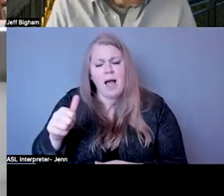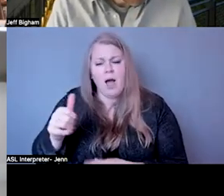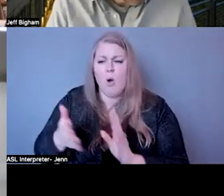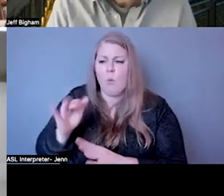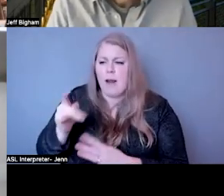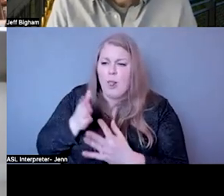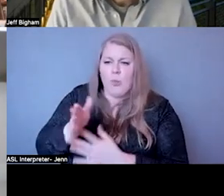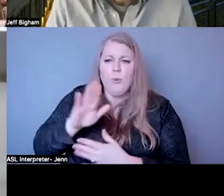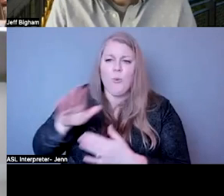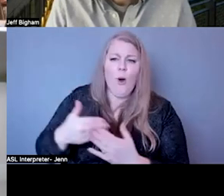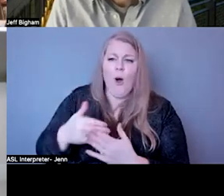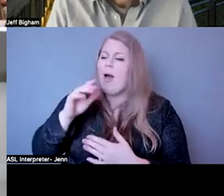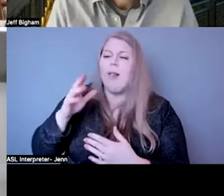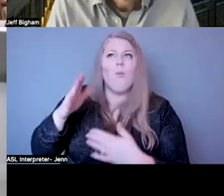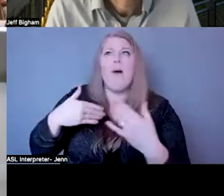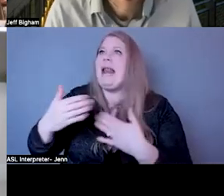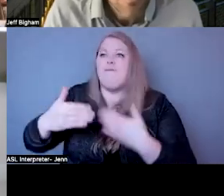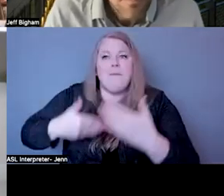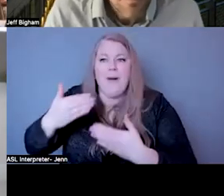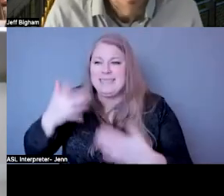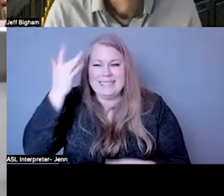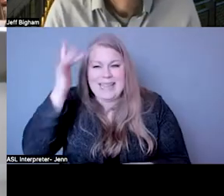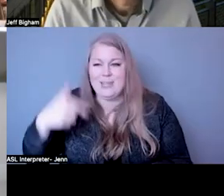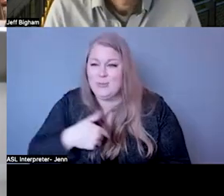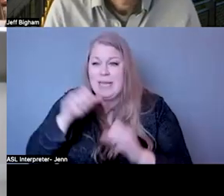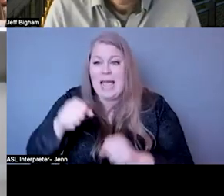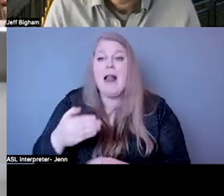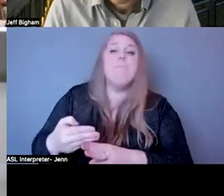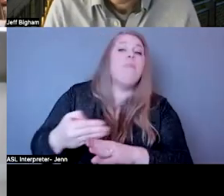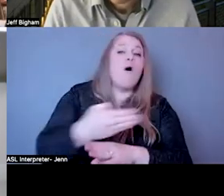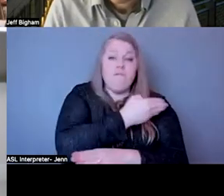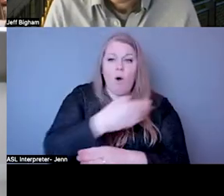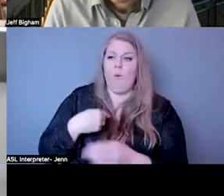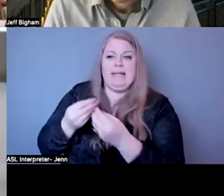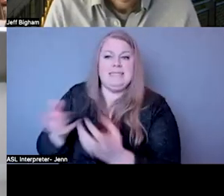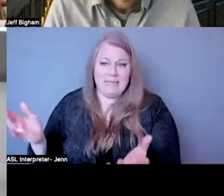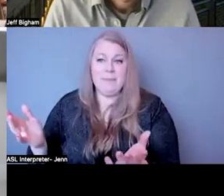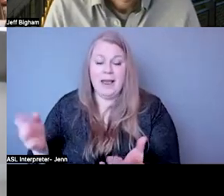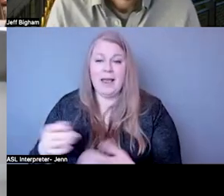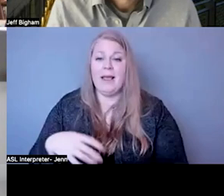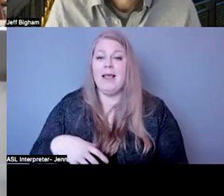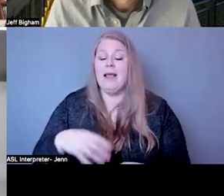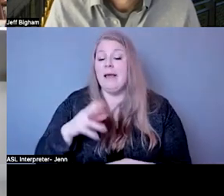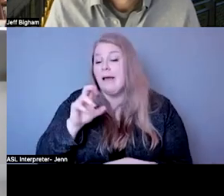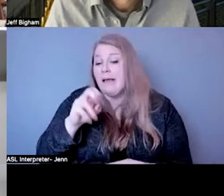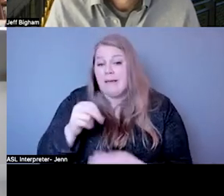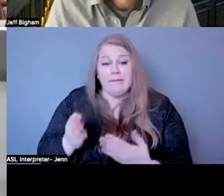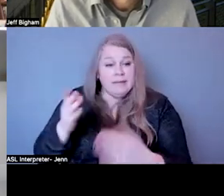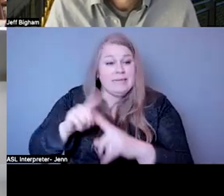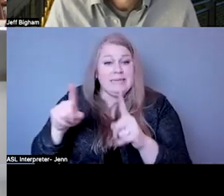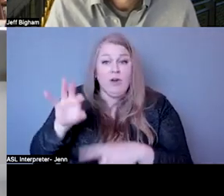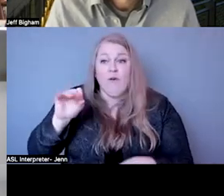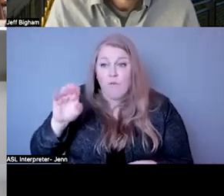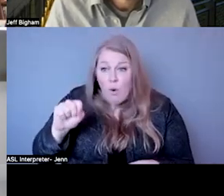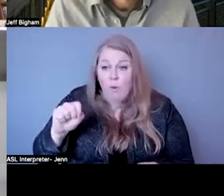all this, whatever processing and intelligence we can before it goes out, and maybe even offer it in different forms